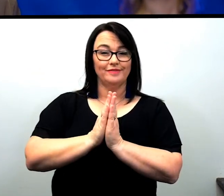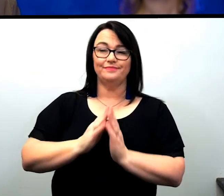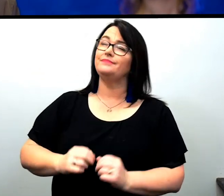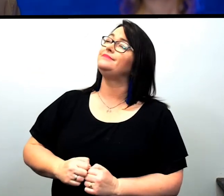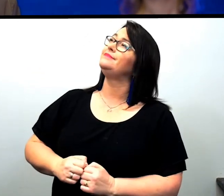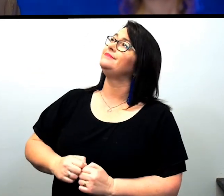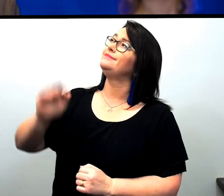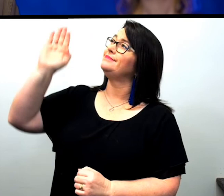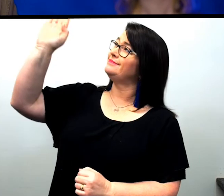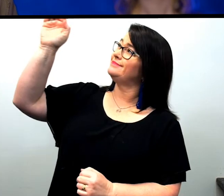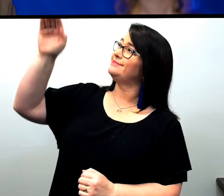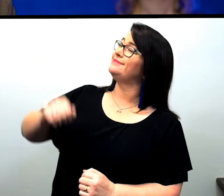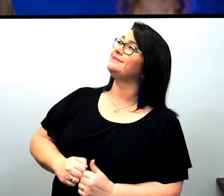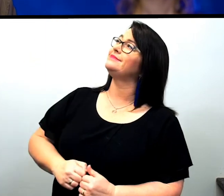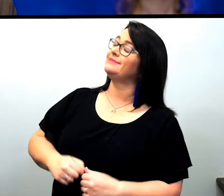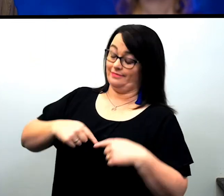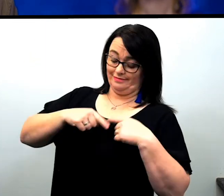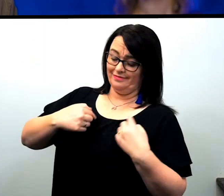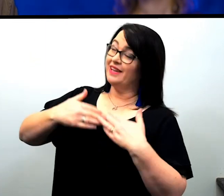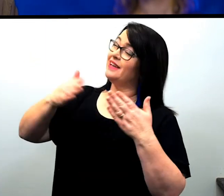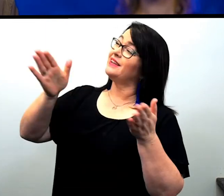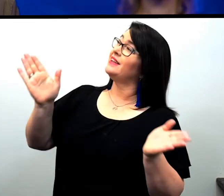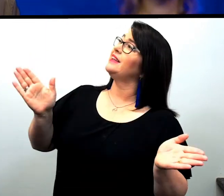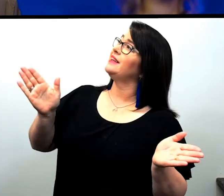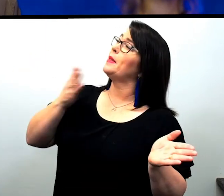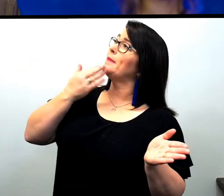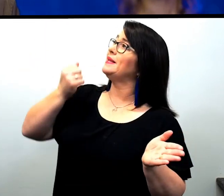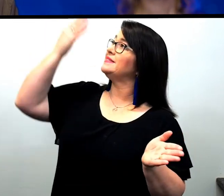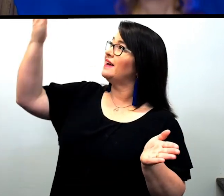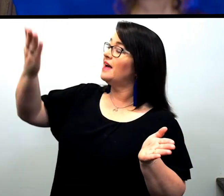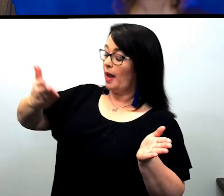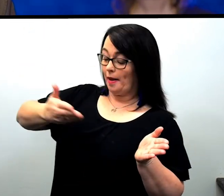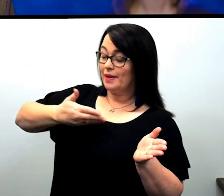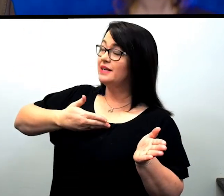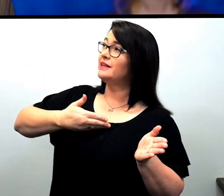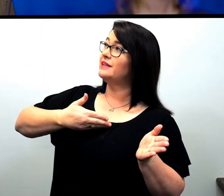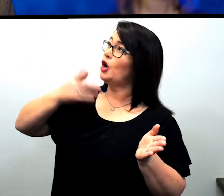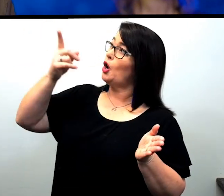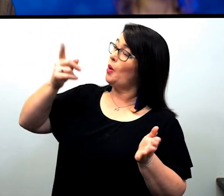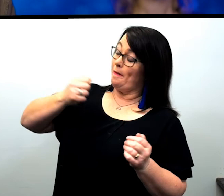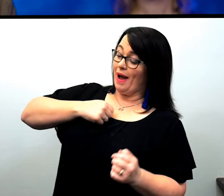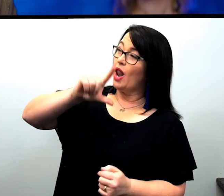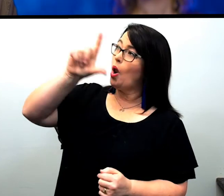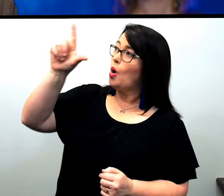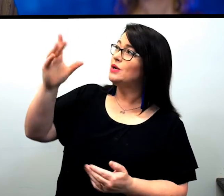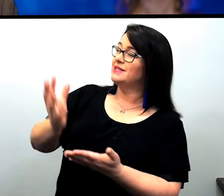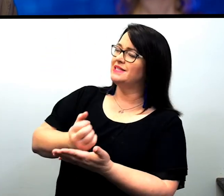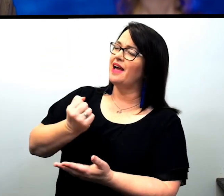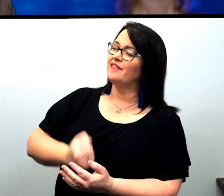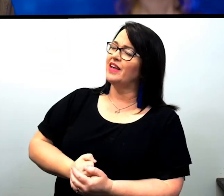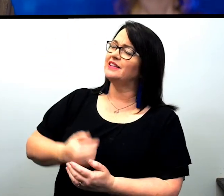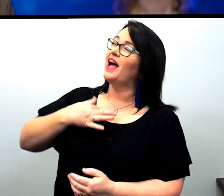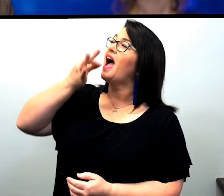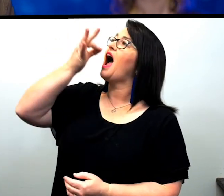come to you and I open the door of my heart. I ask you to come in and be my Lord and Savior. Today I ask